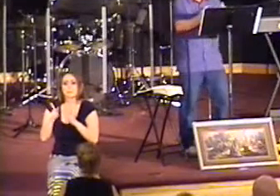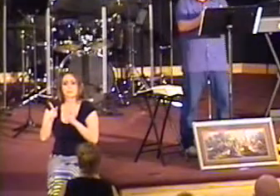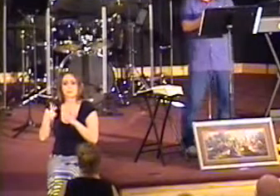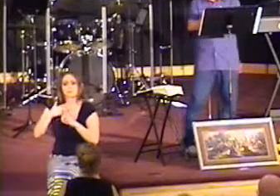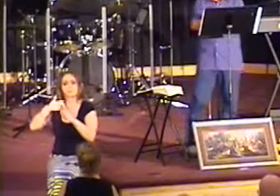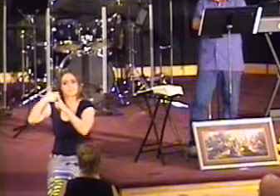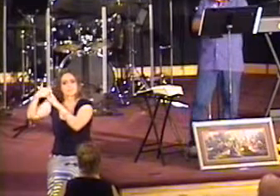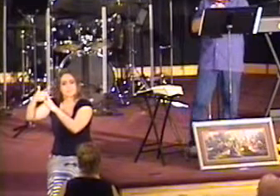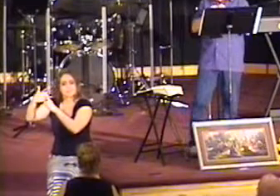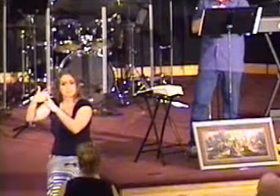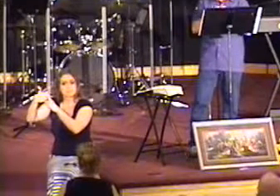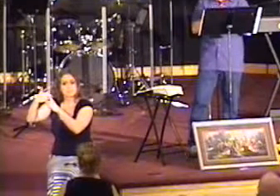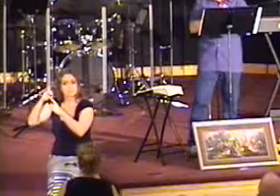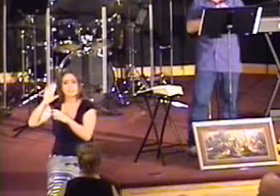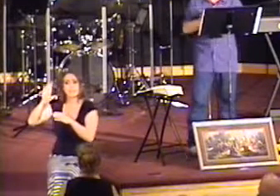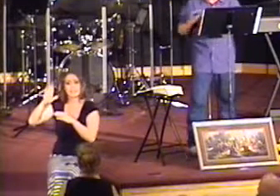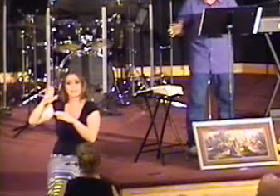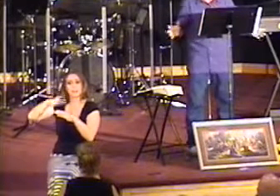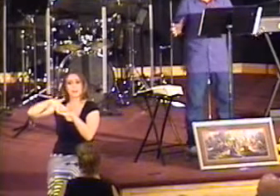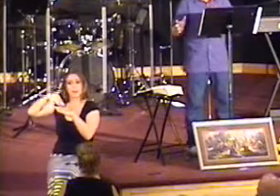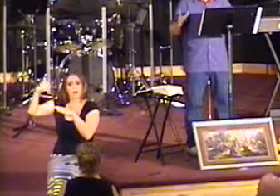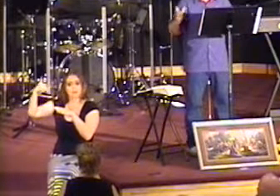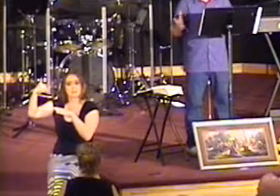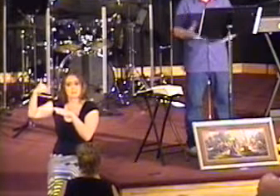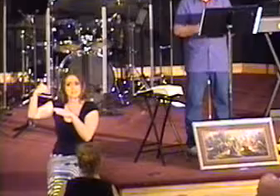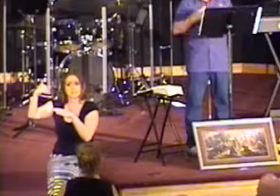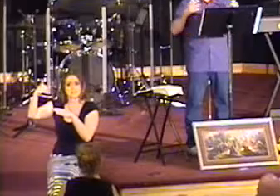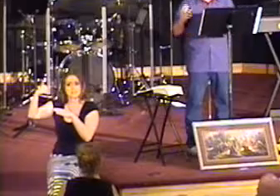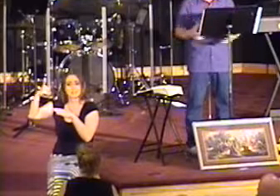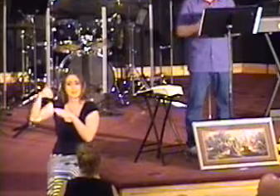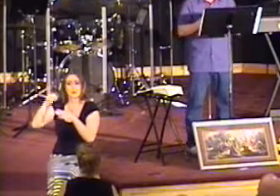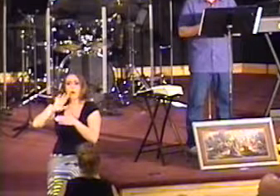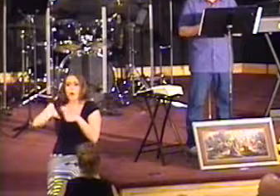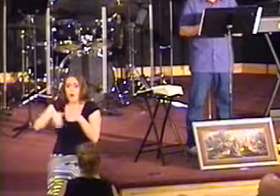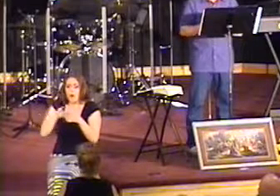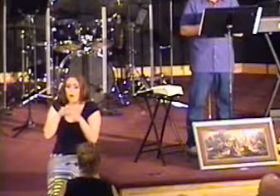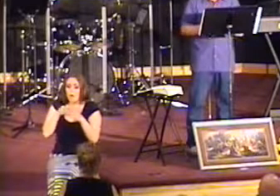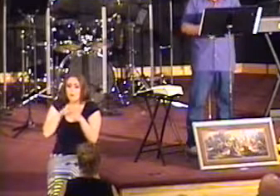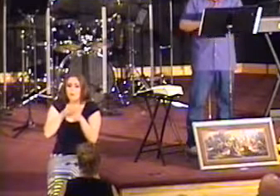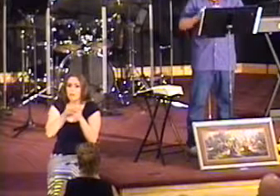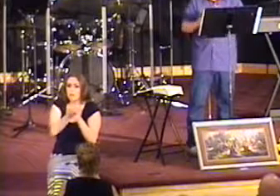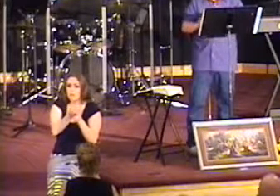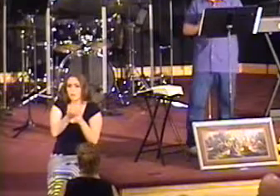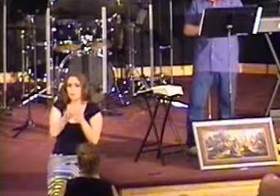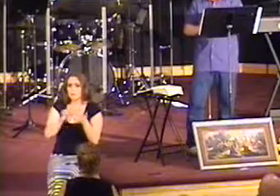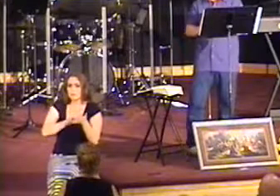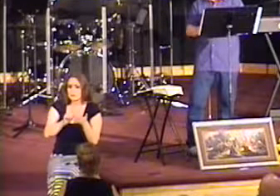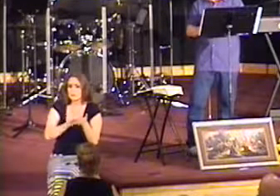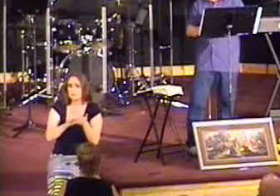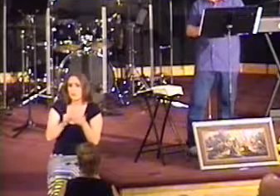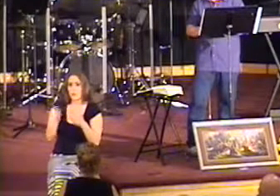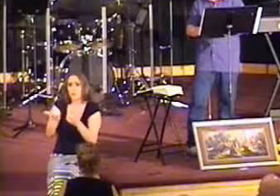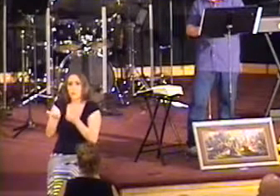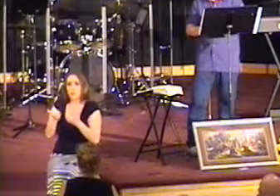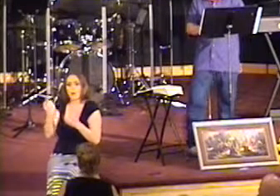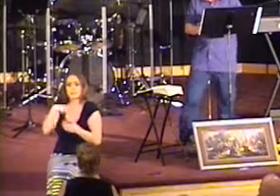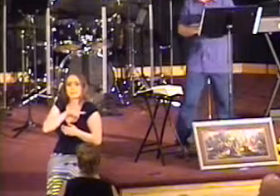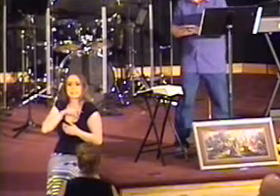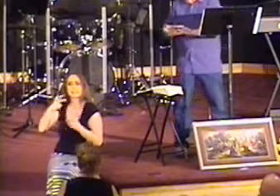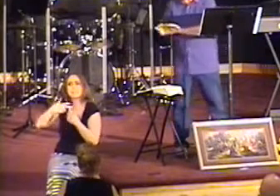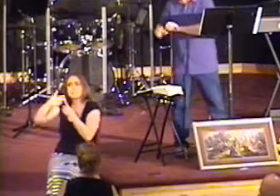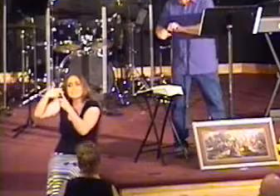And he's a God who calls us near to him. All through Scripture, he urges us to come near. Because we have a struggle, don't we?